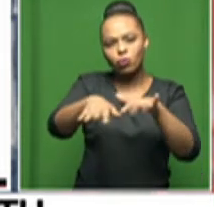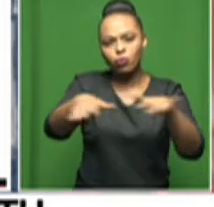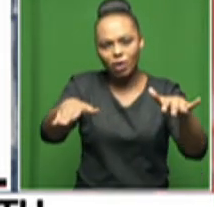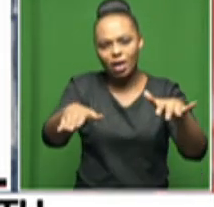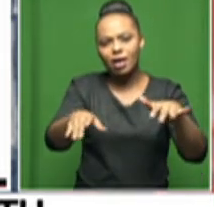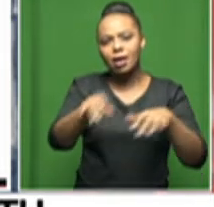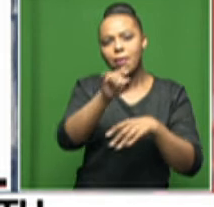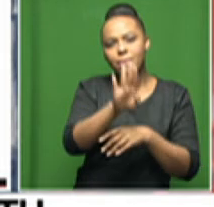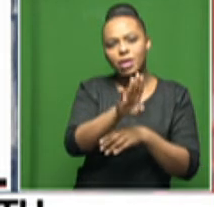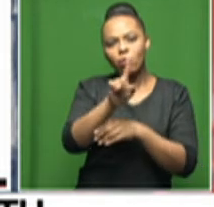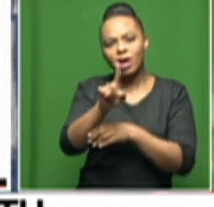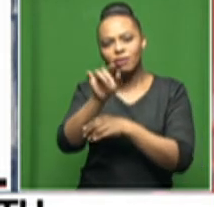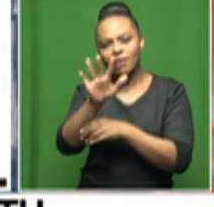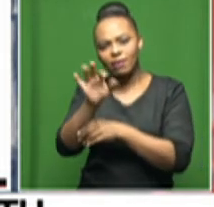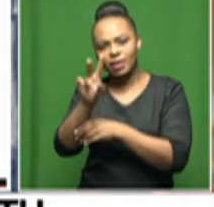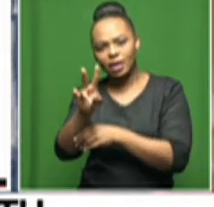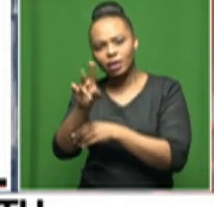which, the